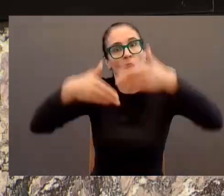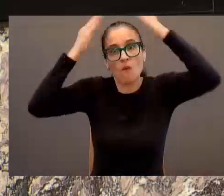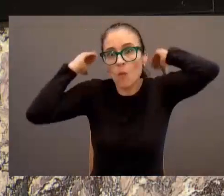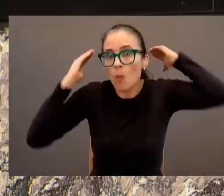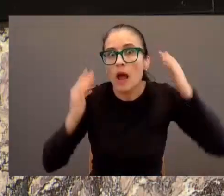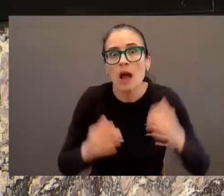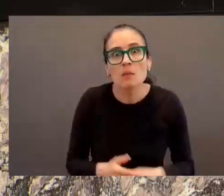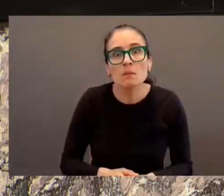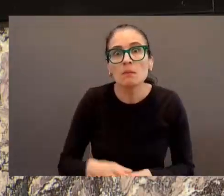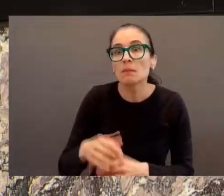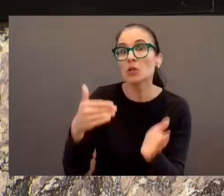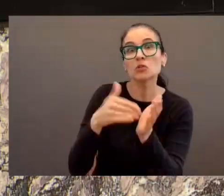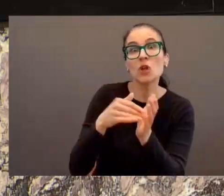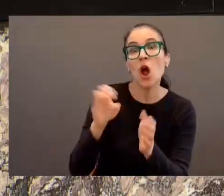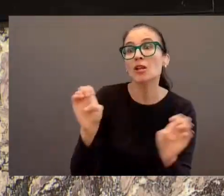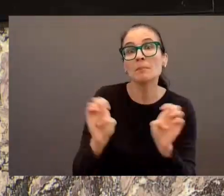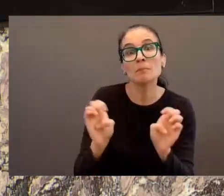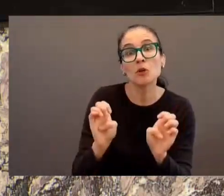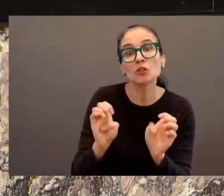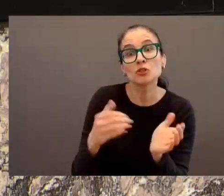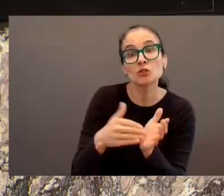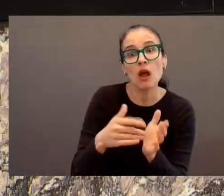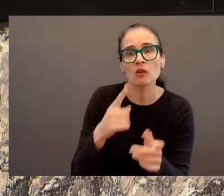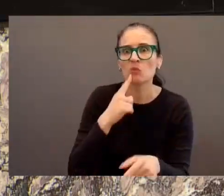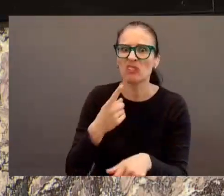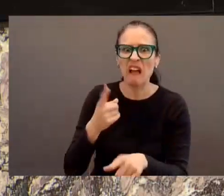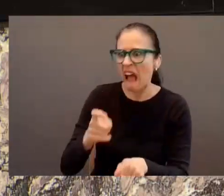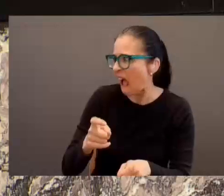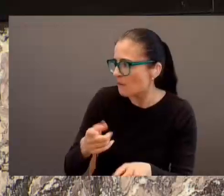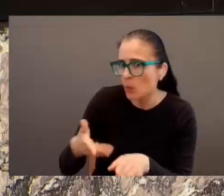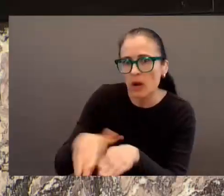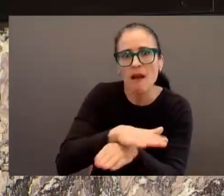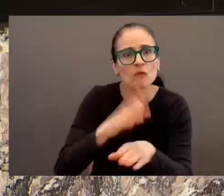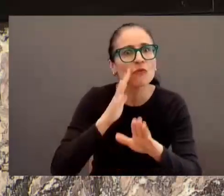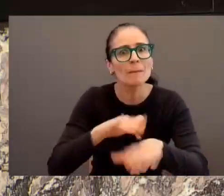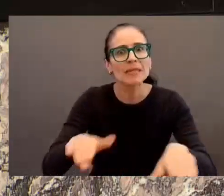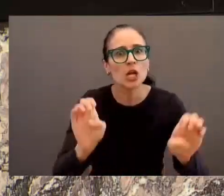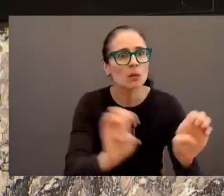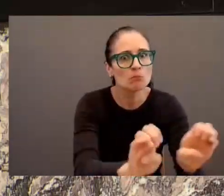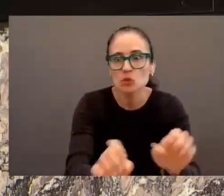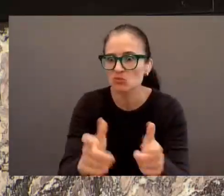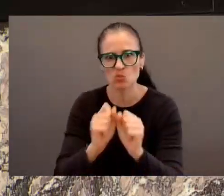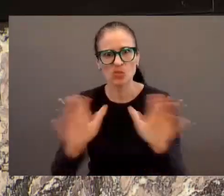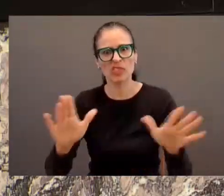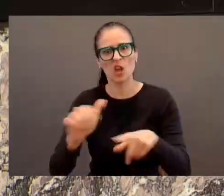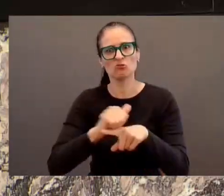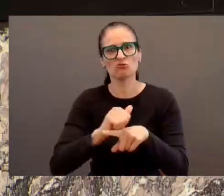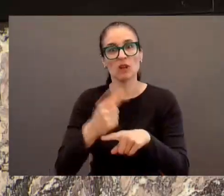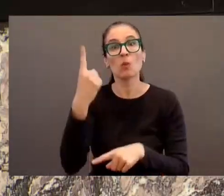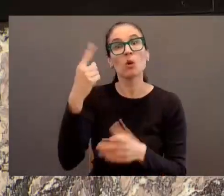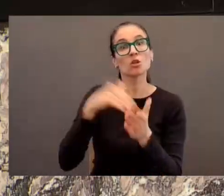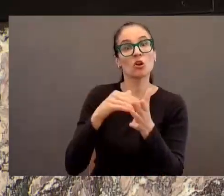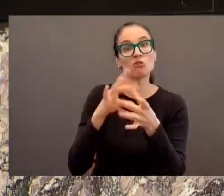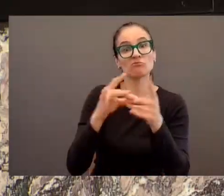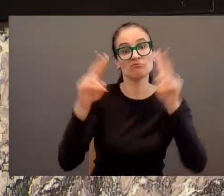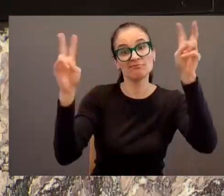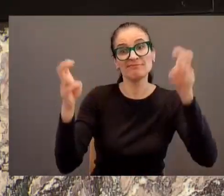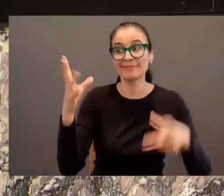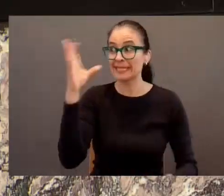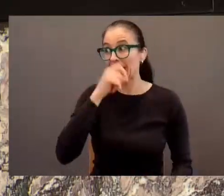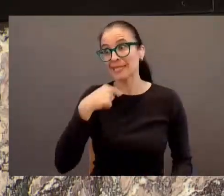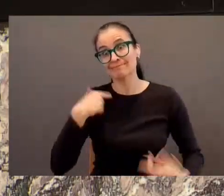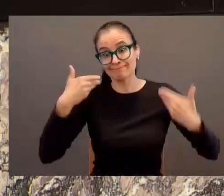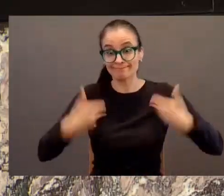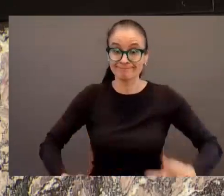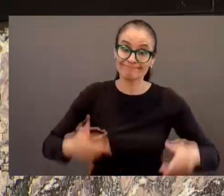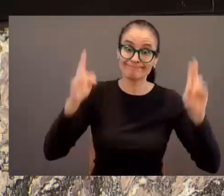pediatric emergencies without training. One doctor said, quote, "I guess I'm a pediatrician now," end quote. Will the Premier finally take